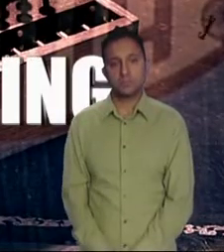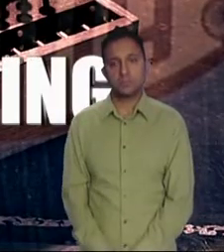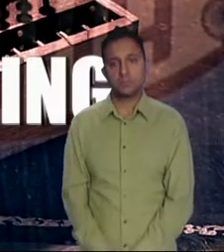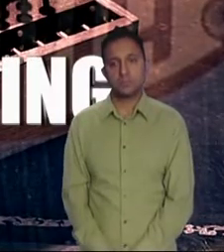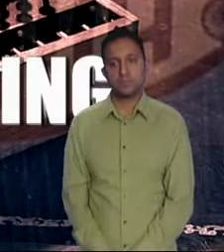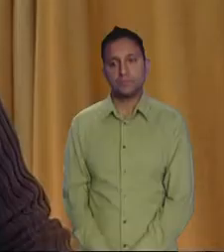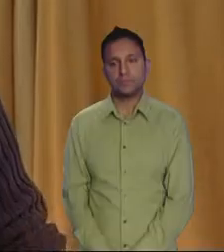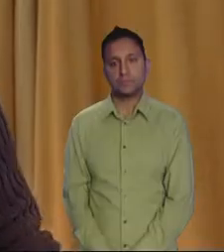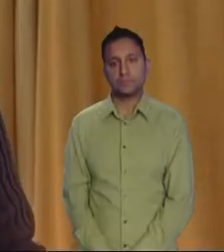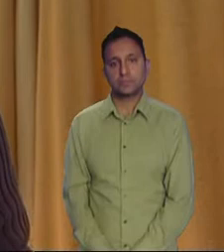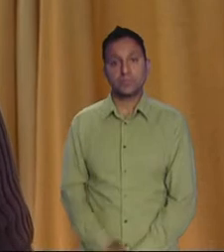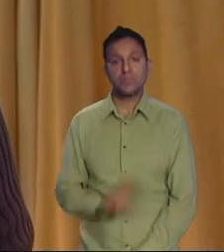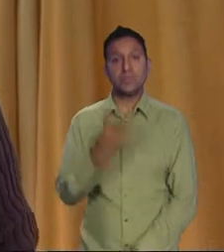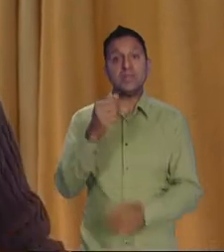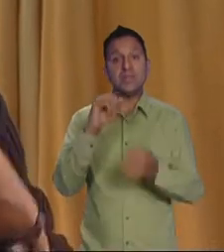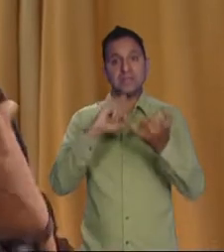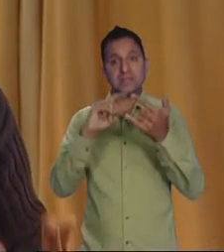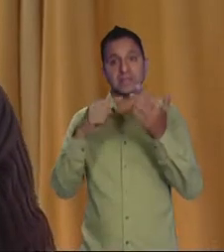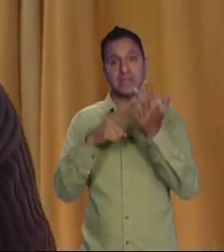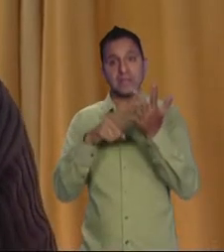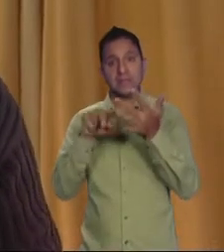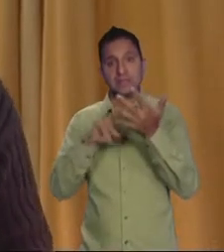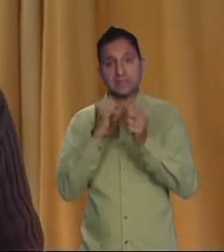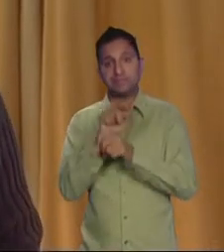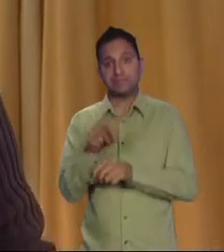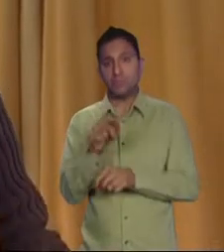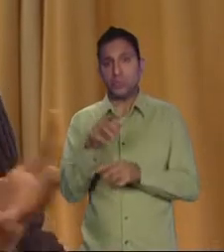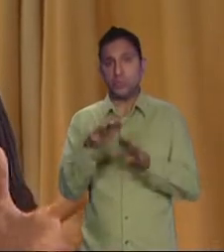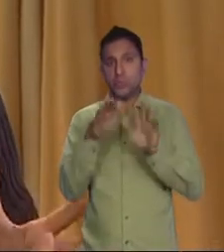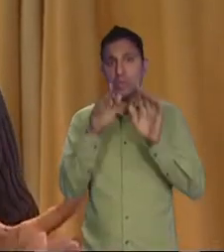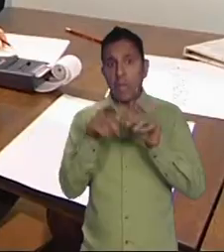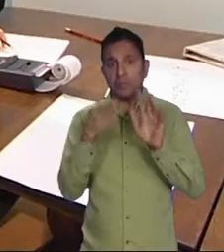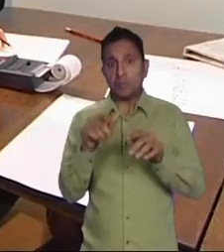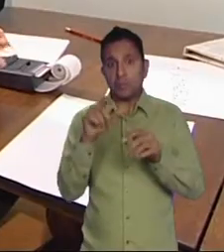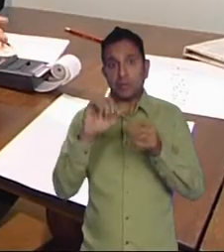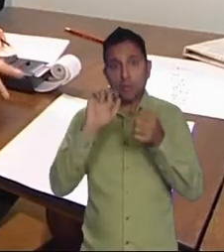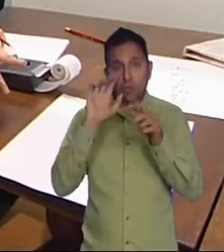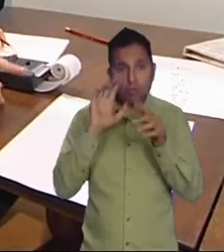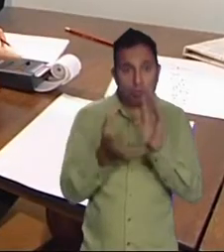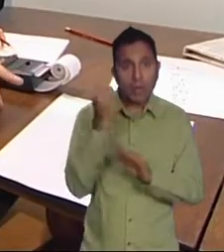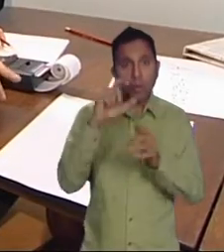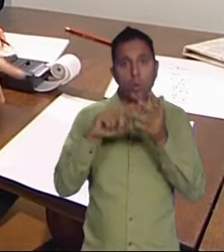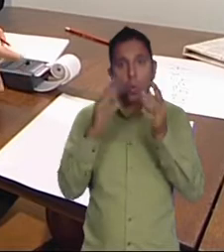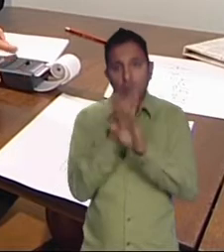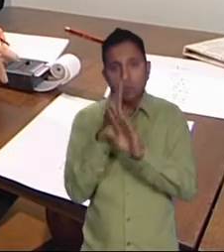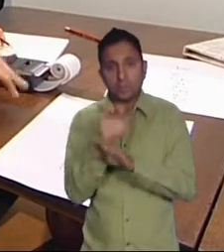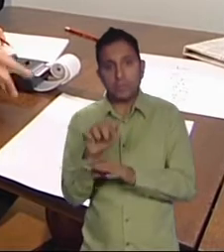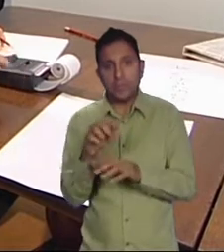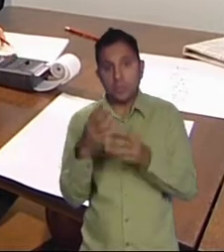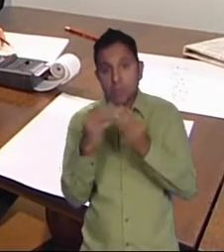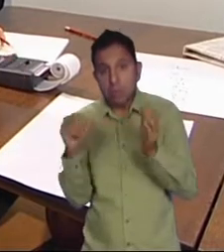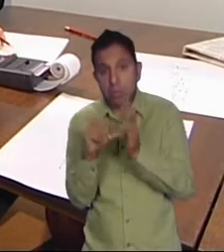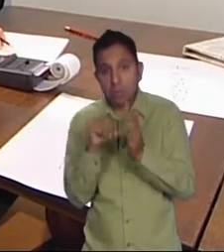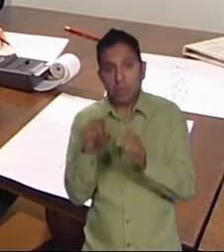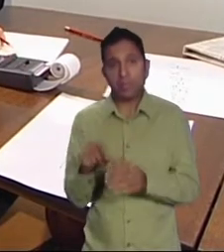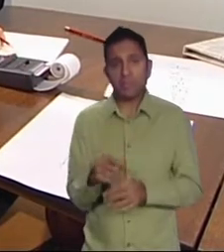To get the third setting, they don't have to crack a code as such, they have to solve a problem. Okay, so the lovely Mr. Singh has given us this huge